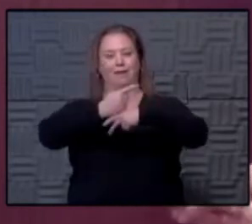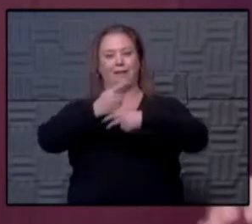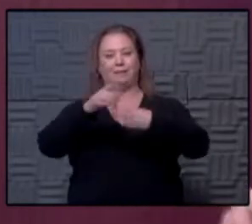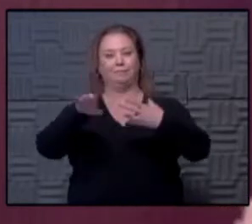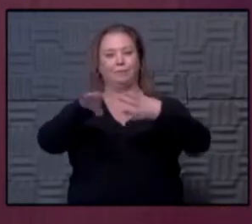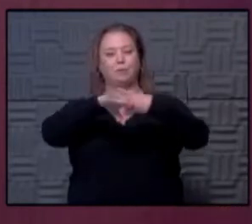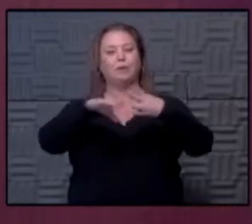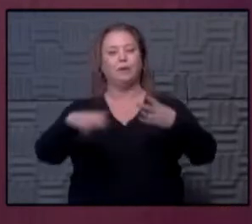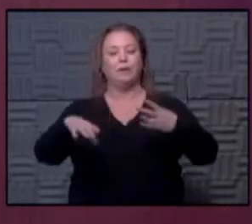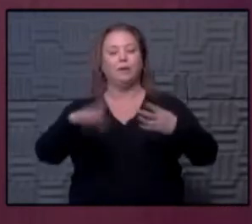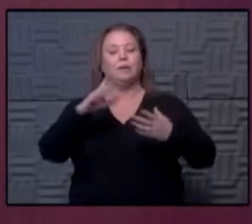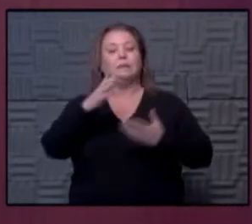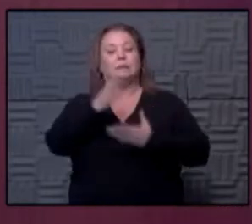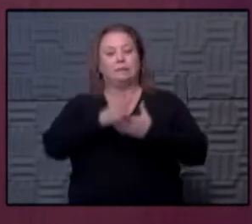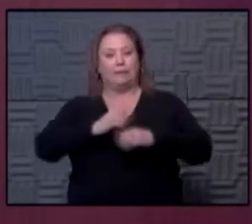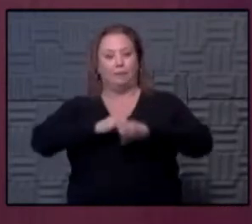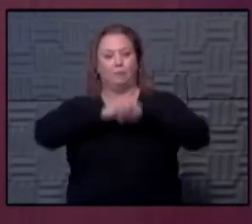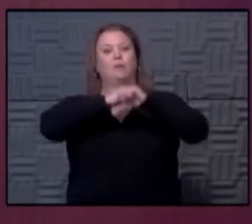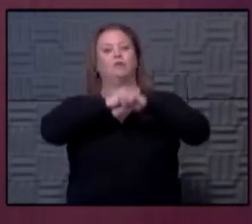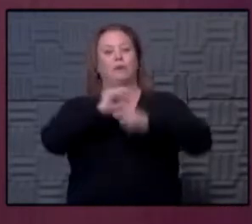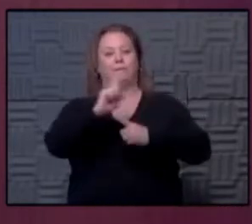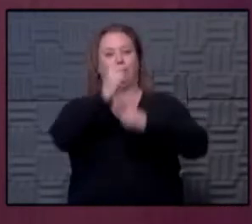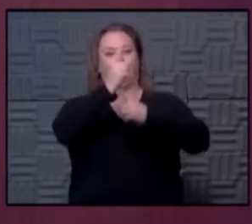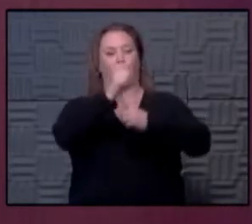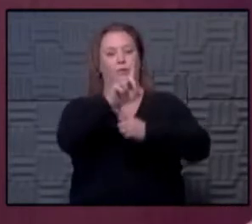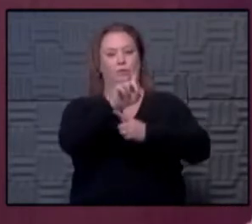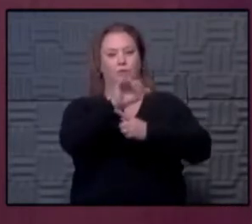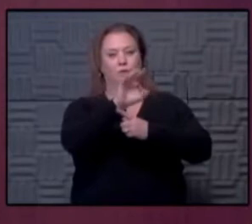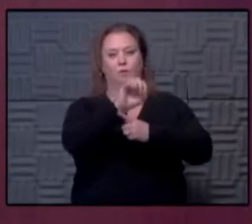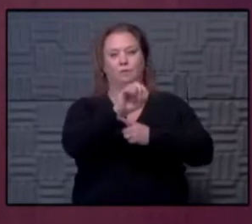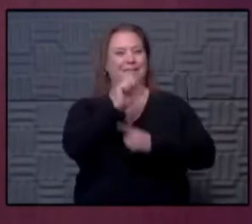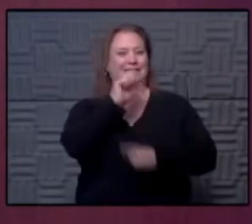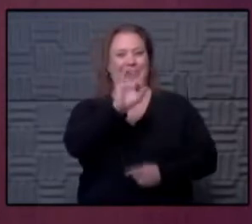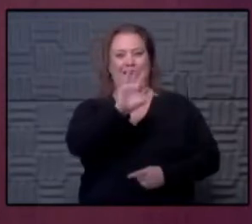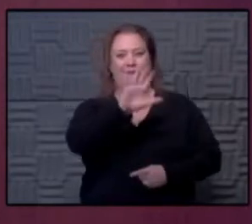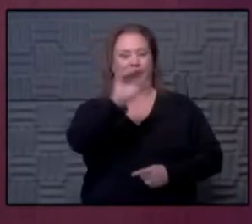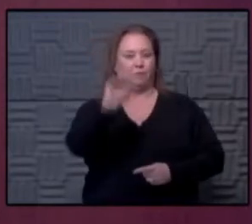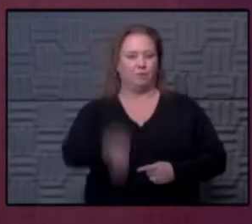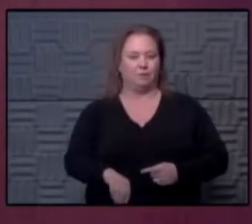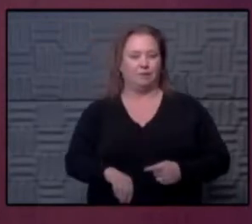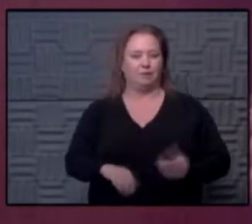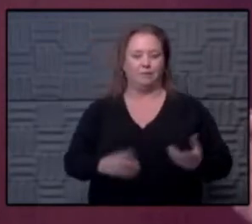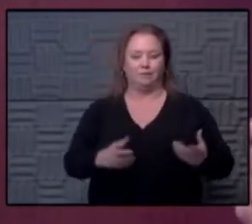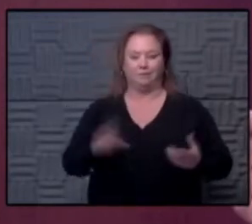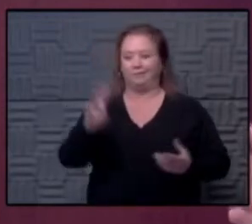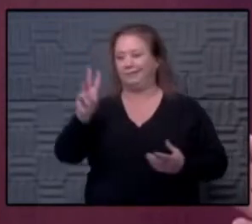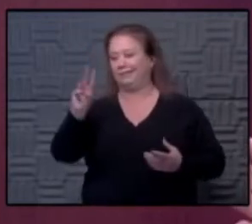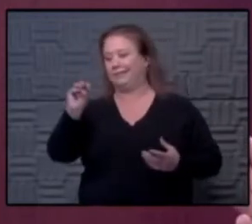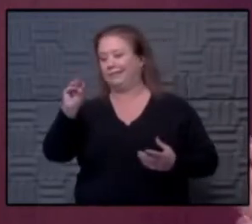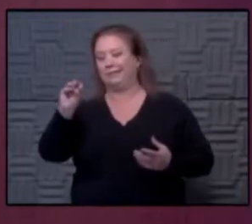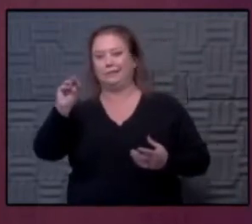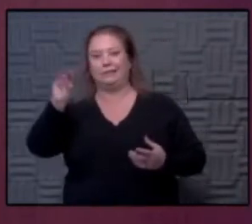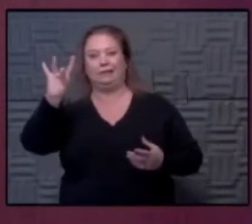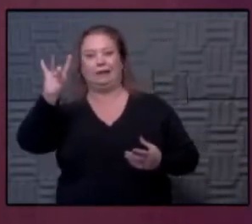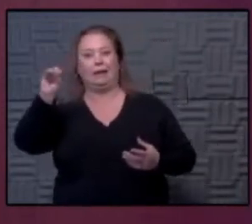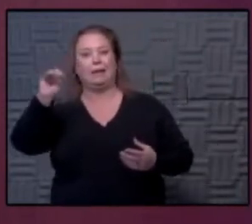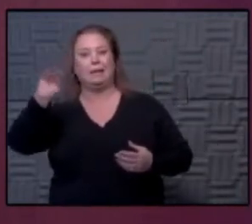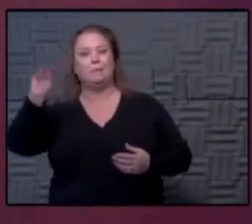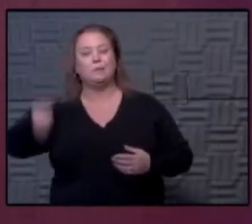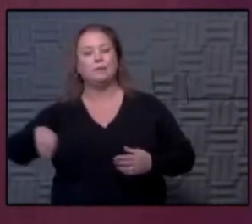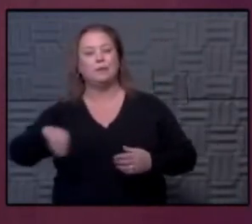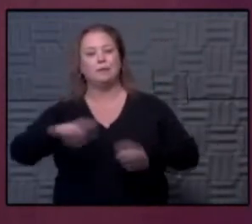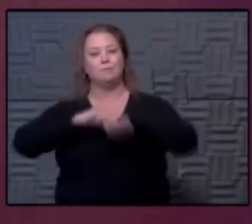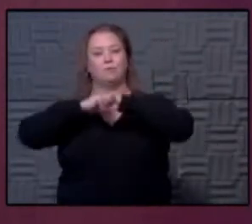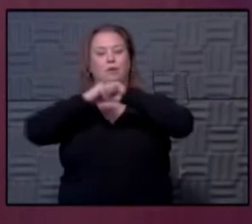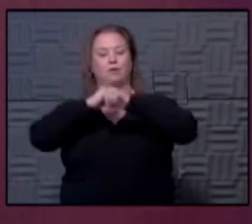We know that you get some immunity after that, but it's not 95%. It may be 60 to 80%